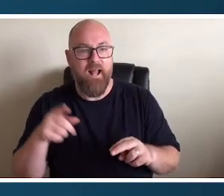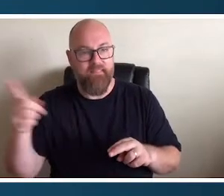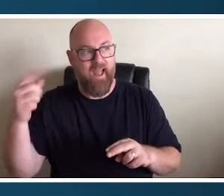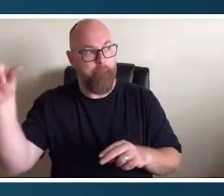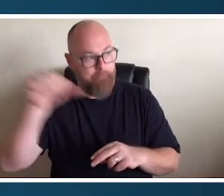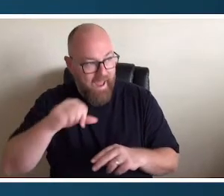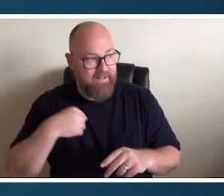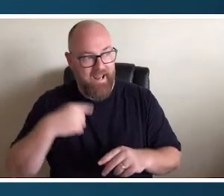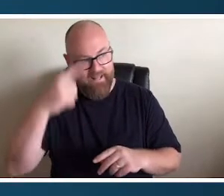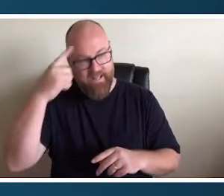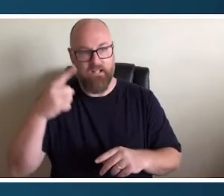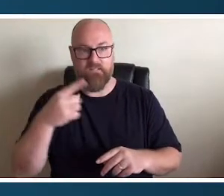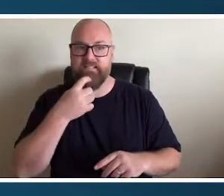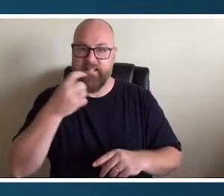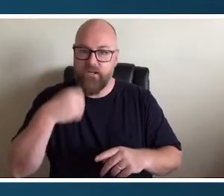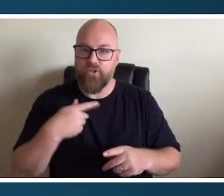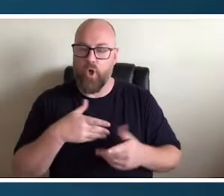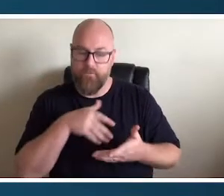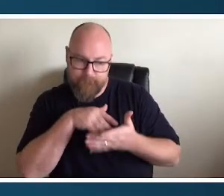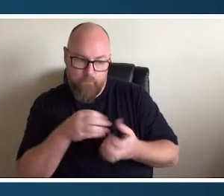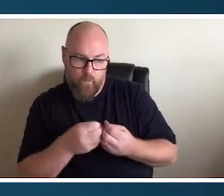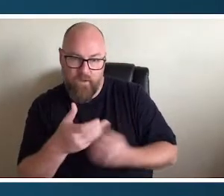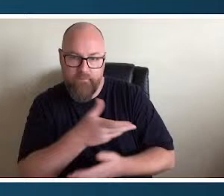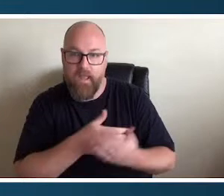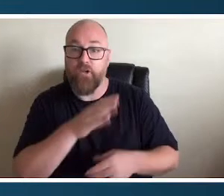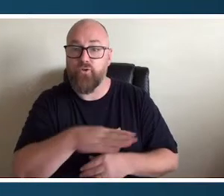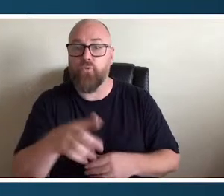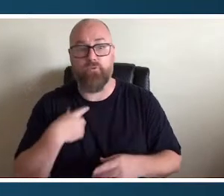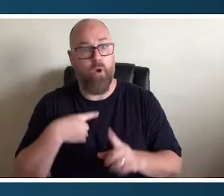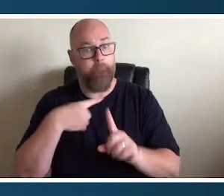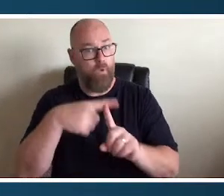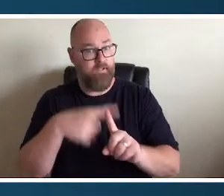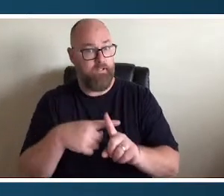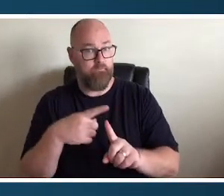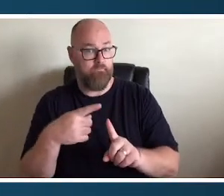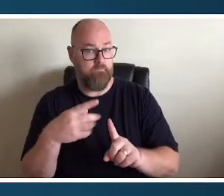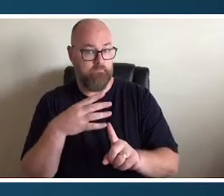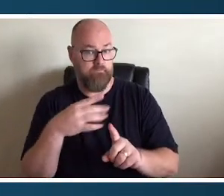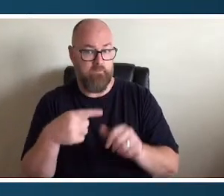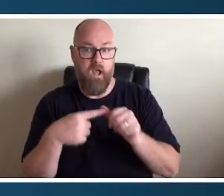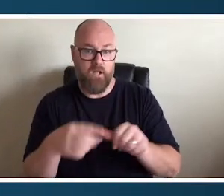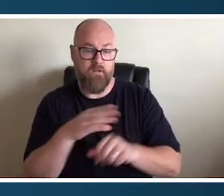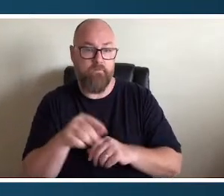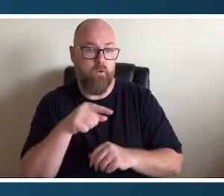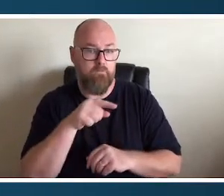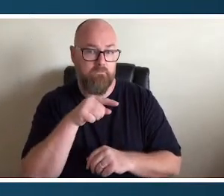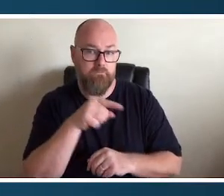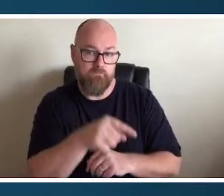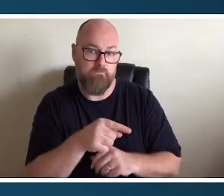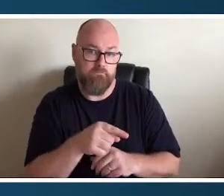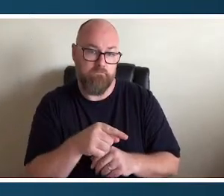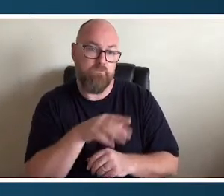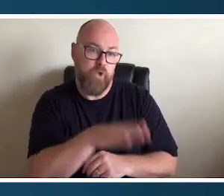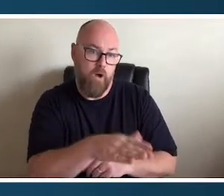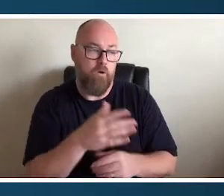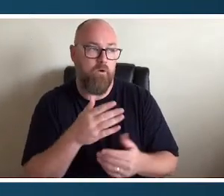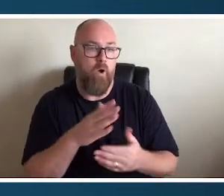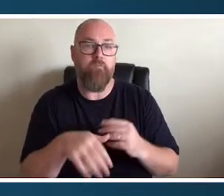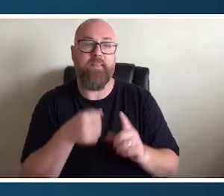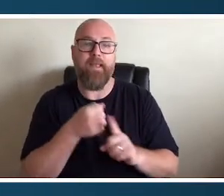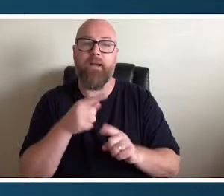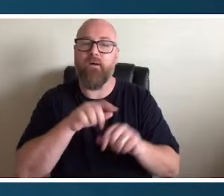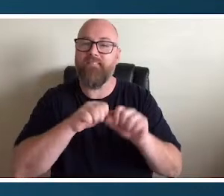for their children. So this is a very, very positive reaction and reflection on the impact of the scheme on the females